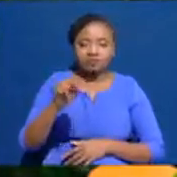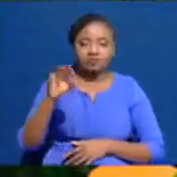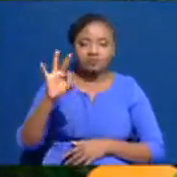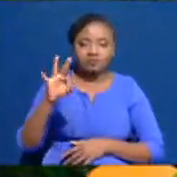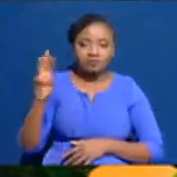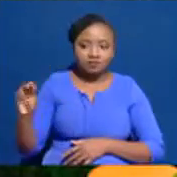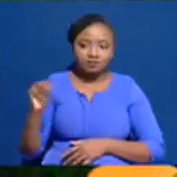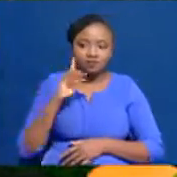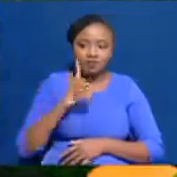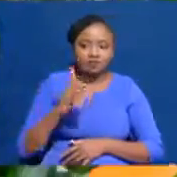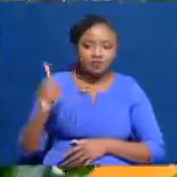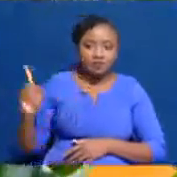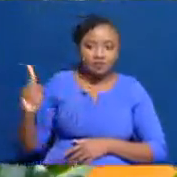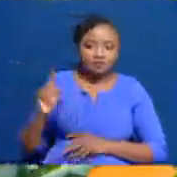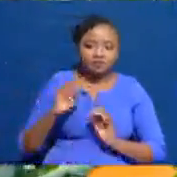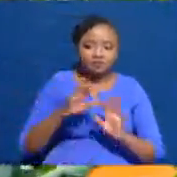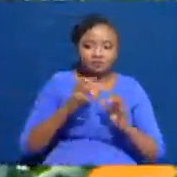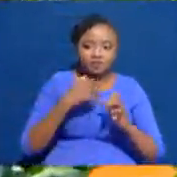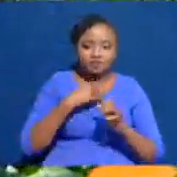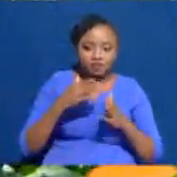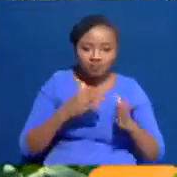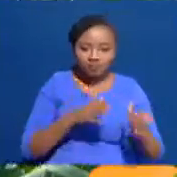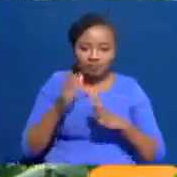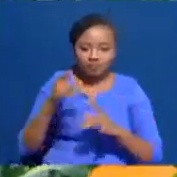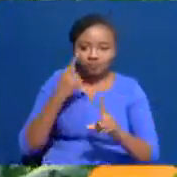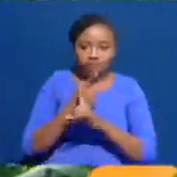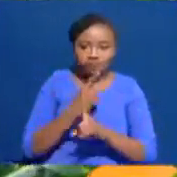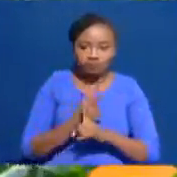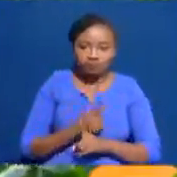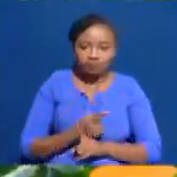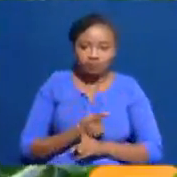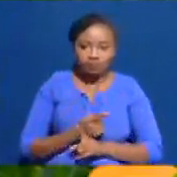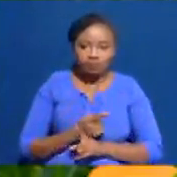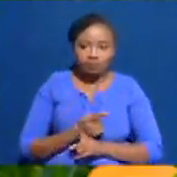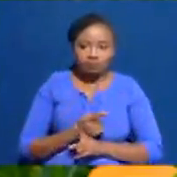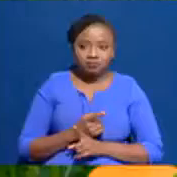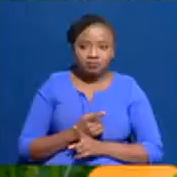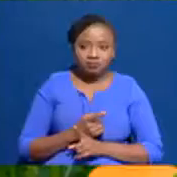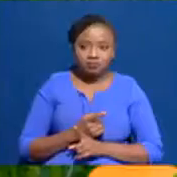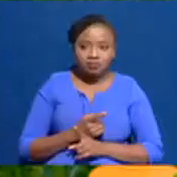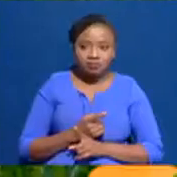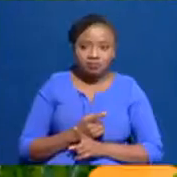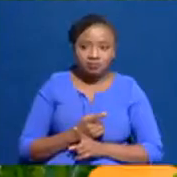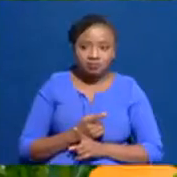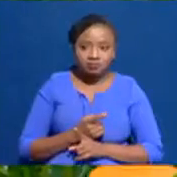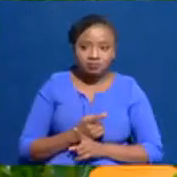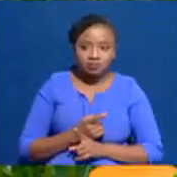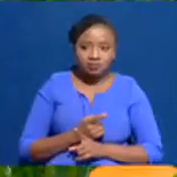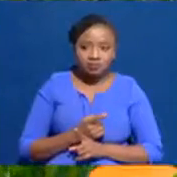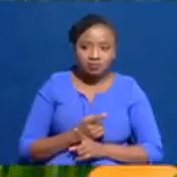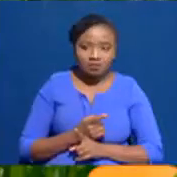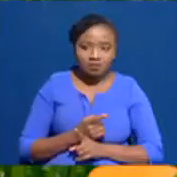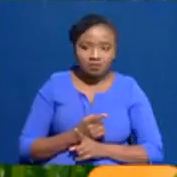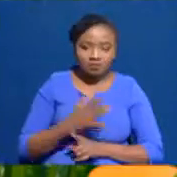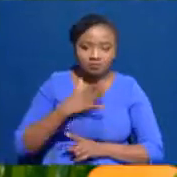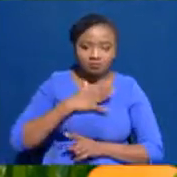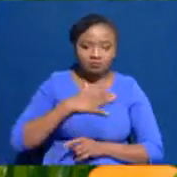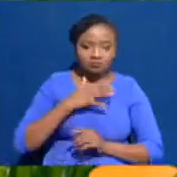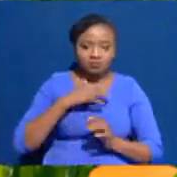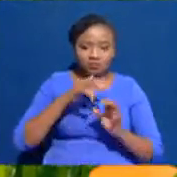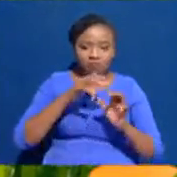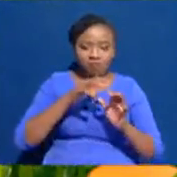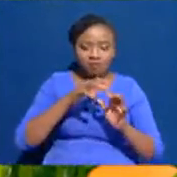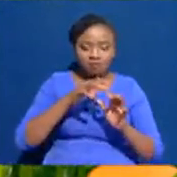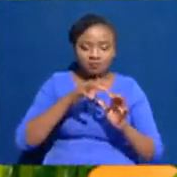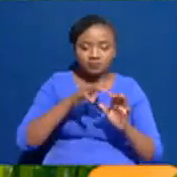a young farmer, is spearheading the change. Farming came as a result of me